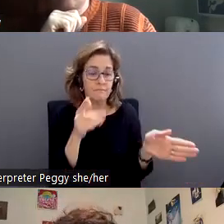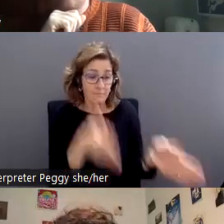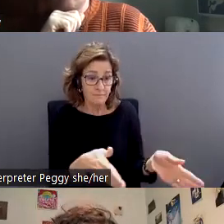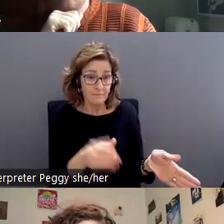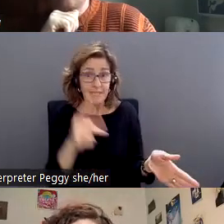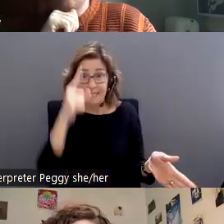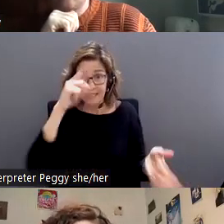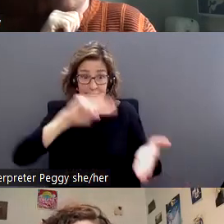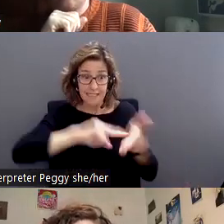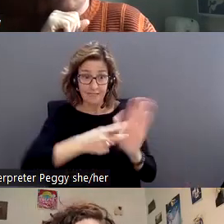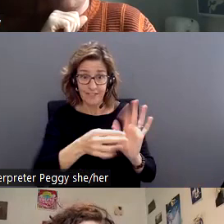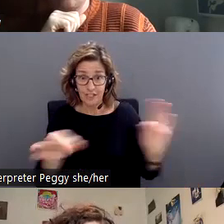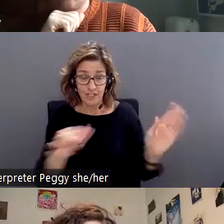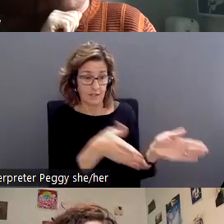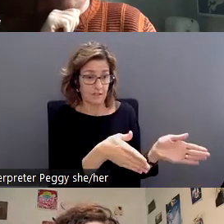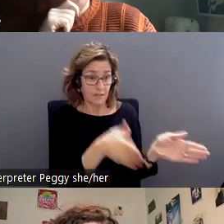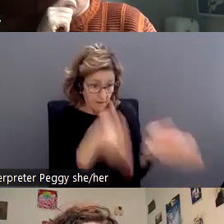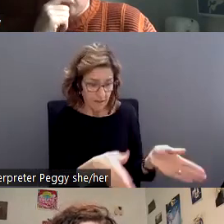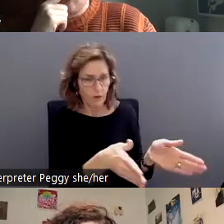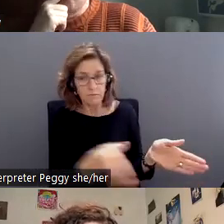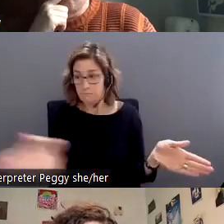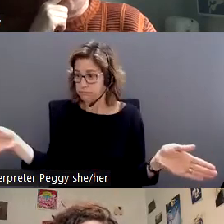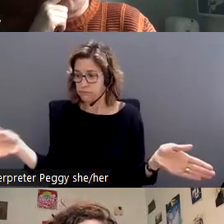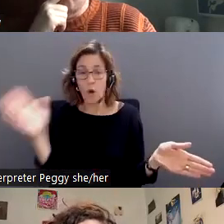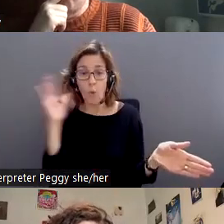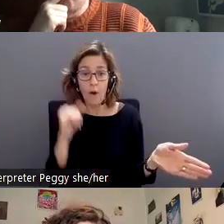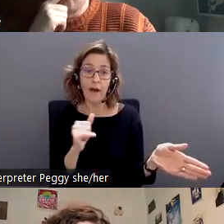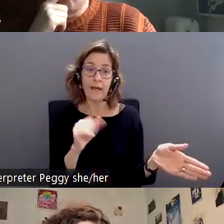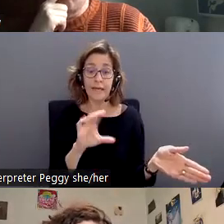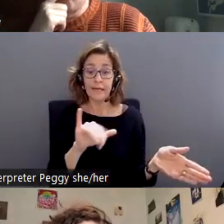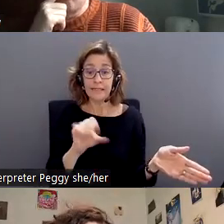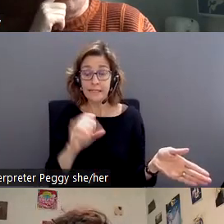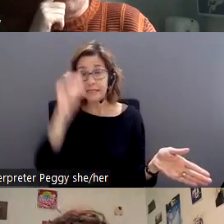cis women who experience violence at the hands of cis men.